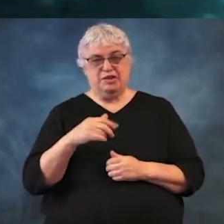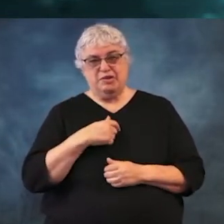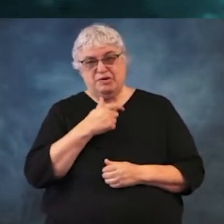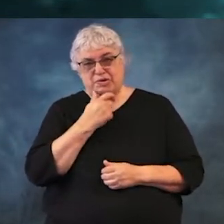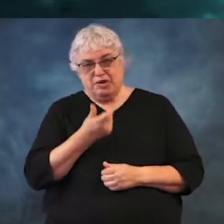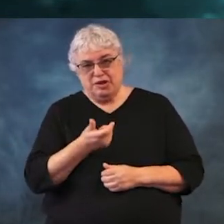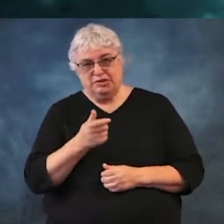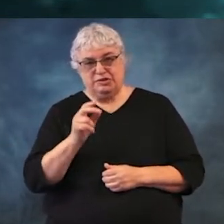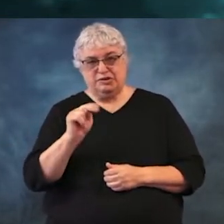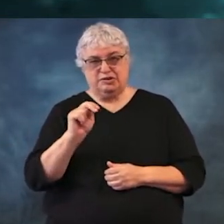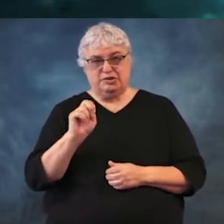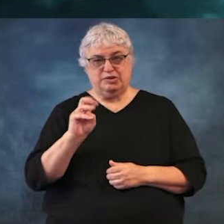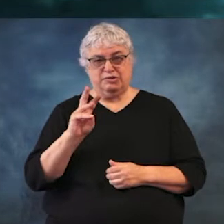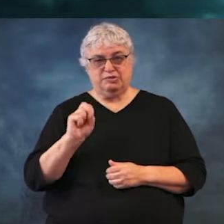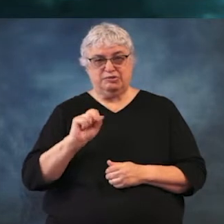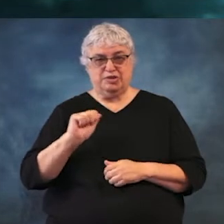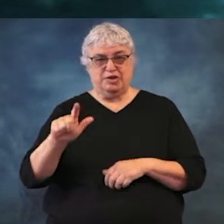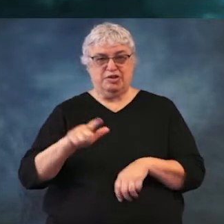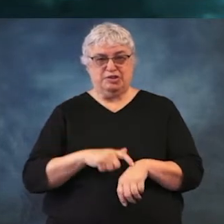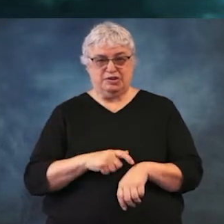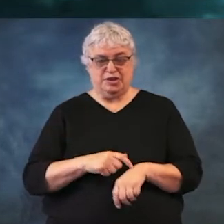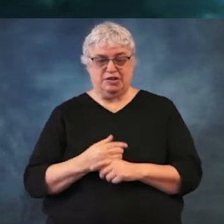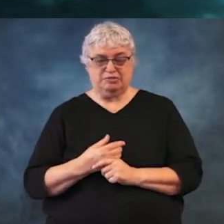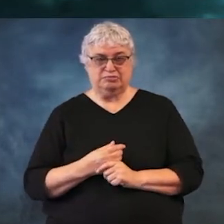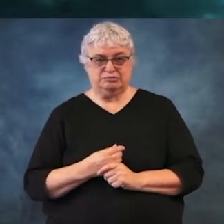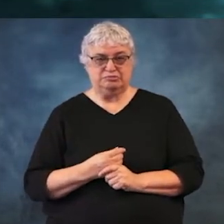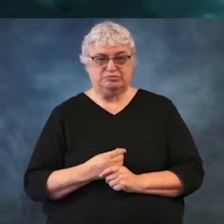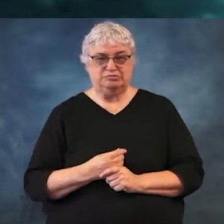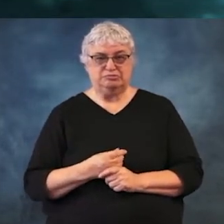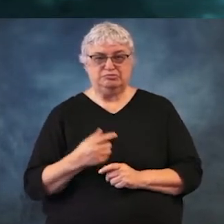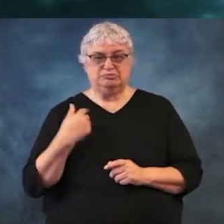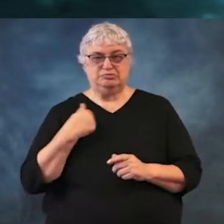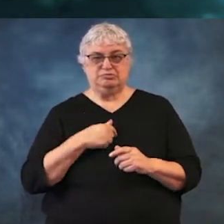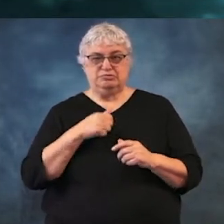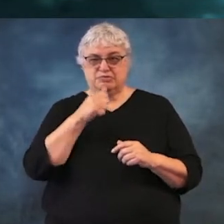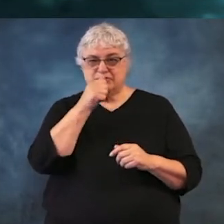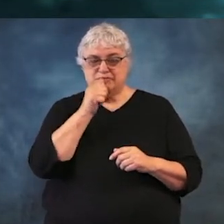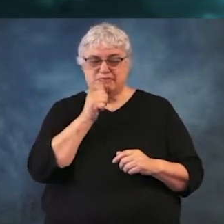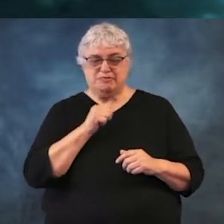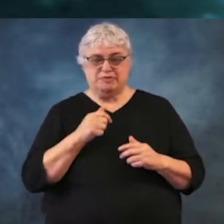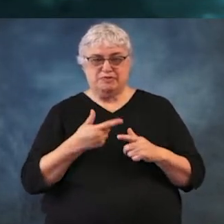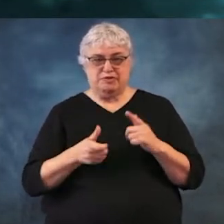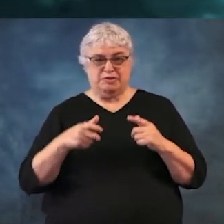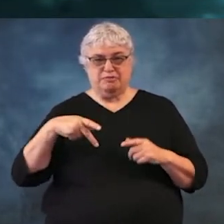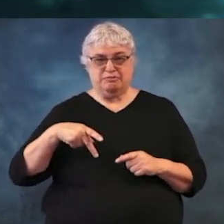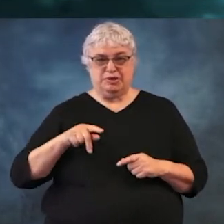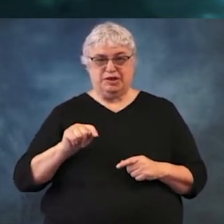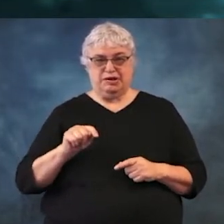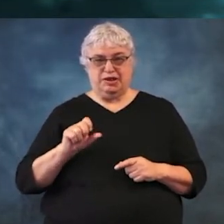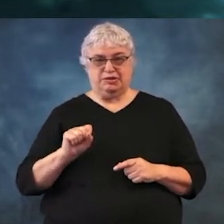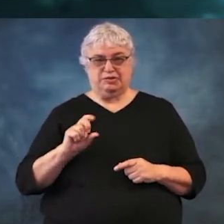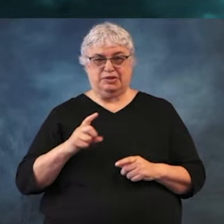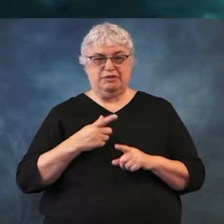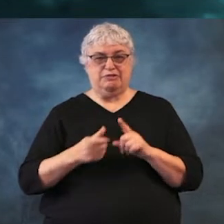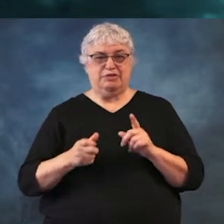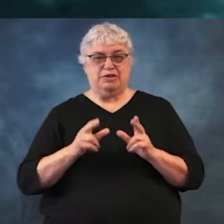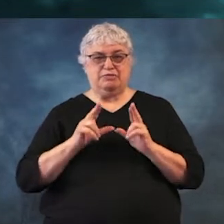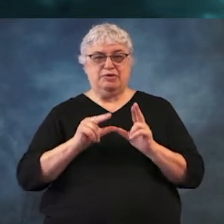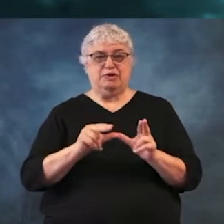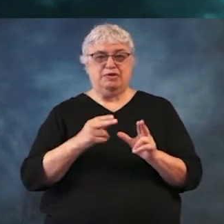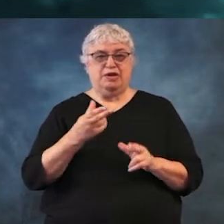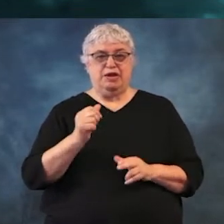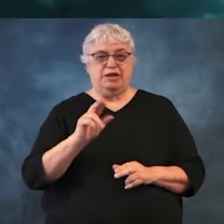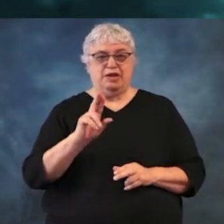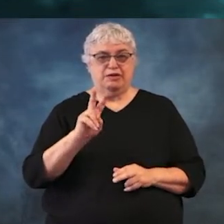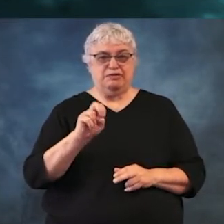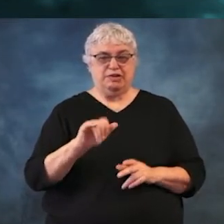watching the news. I think that I'm certain that we all really suffer from a little bit of PTSD from Hurricane Harvey. So the moment that